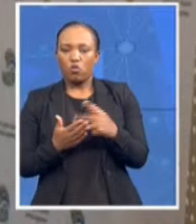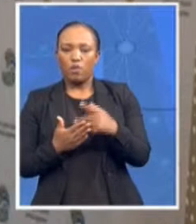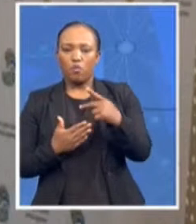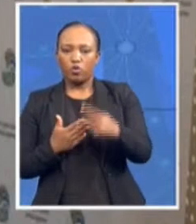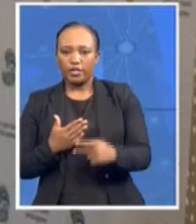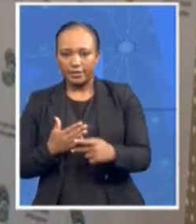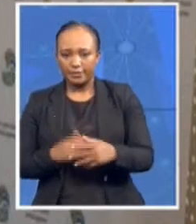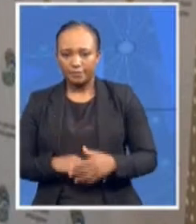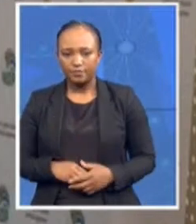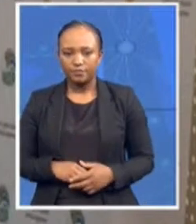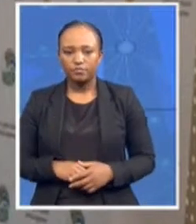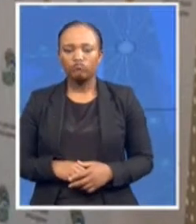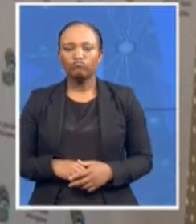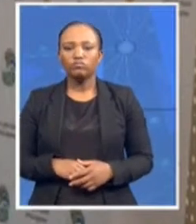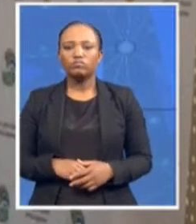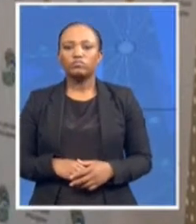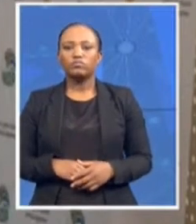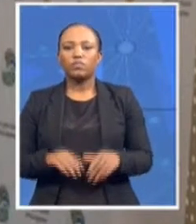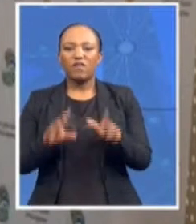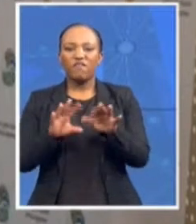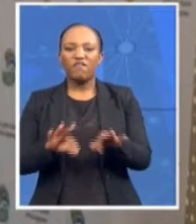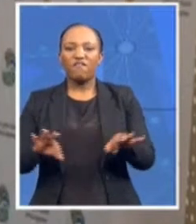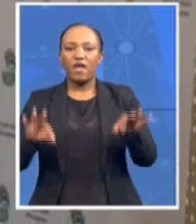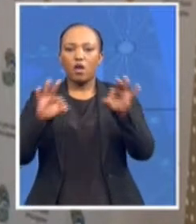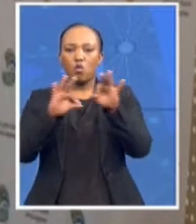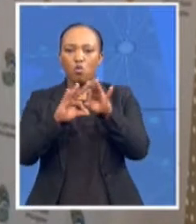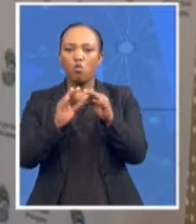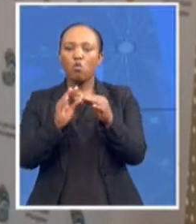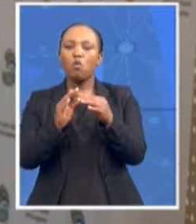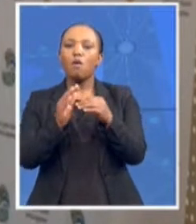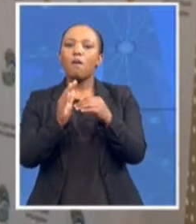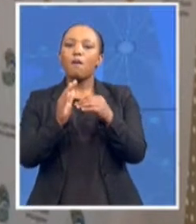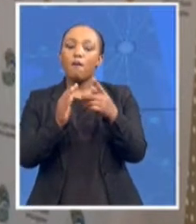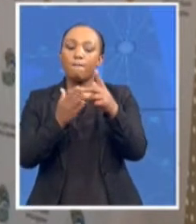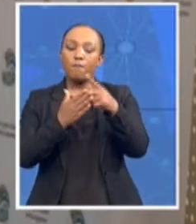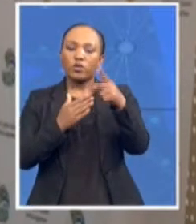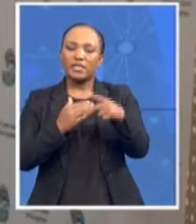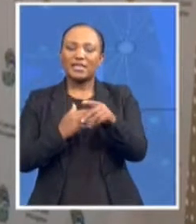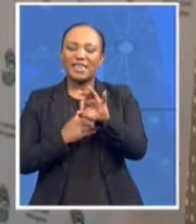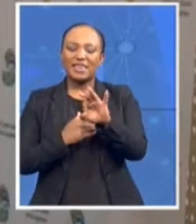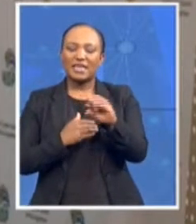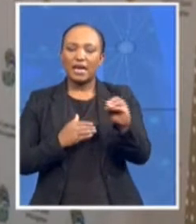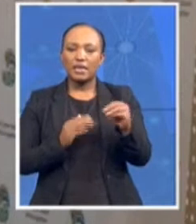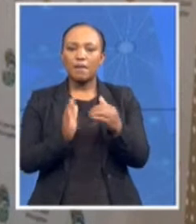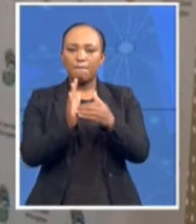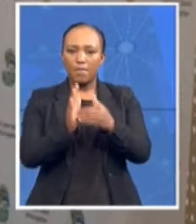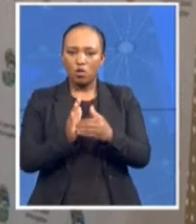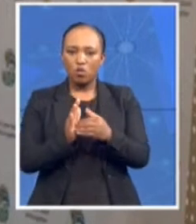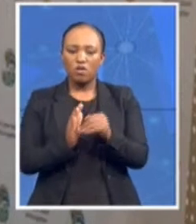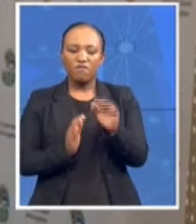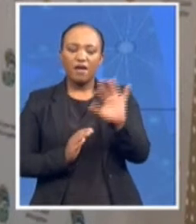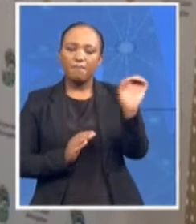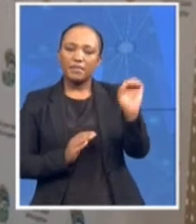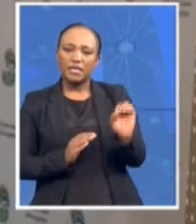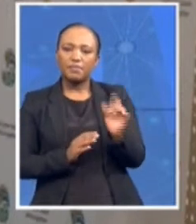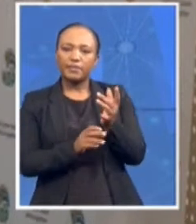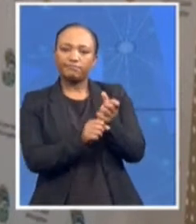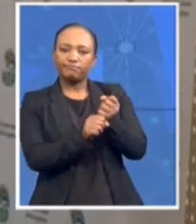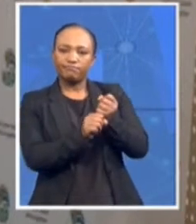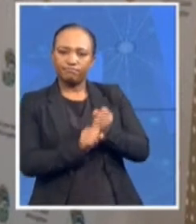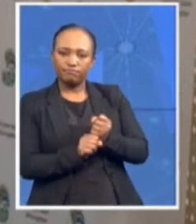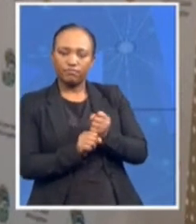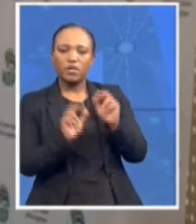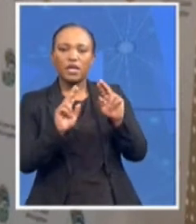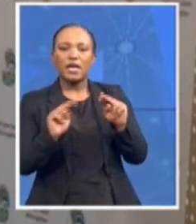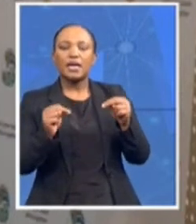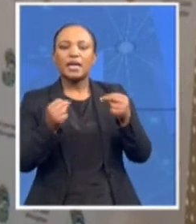was 300 million, with 5% being retained by the National Arts Council for administration purposes. This